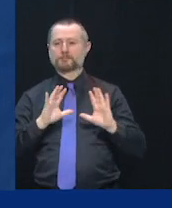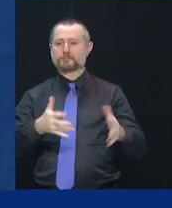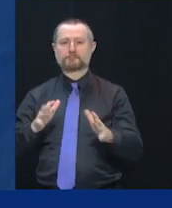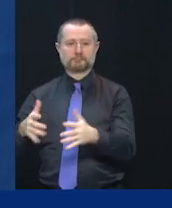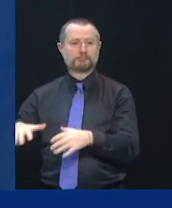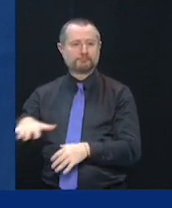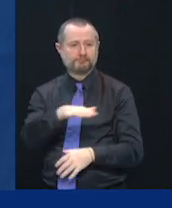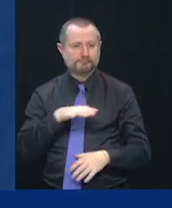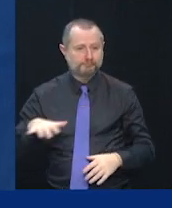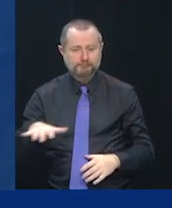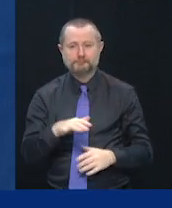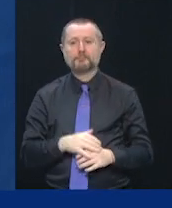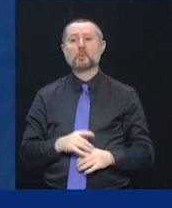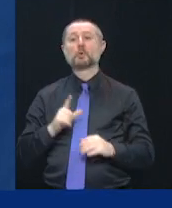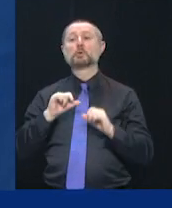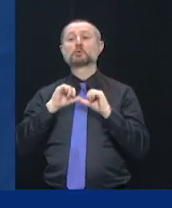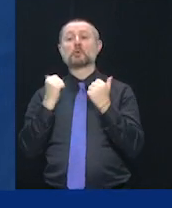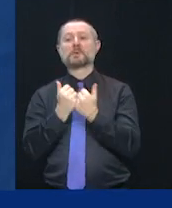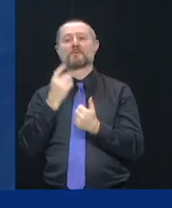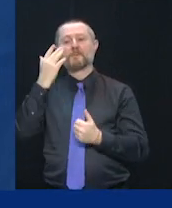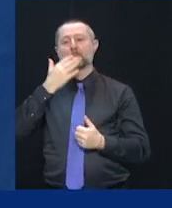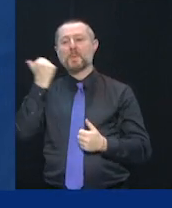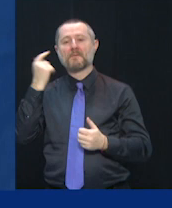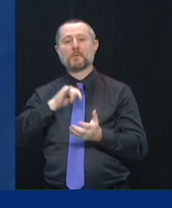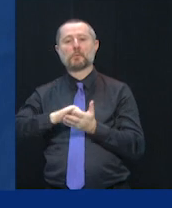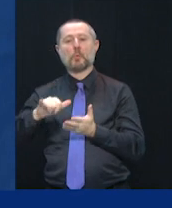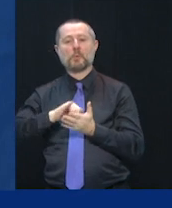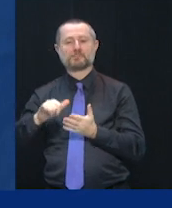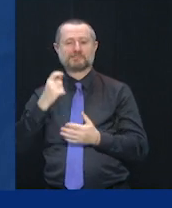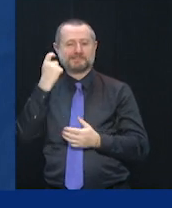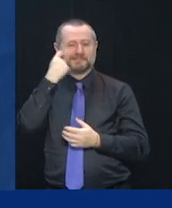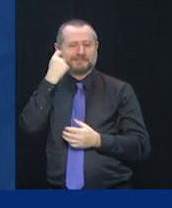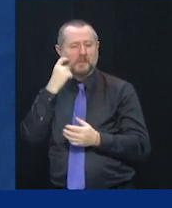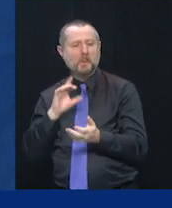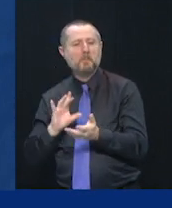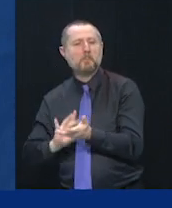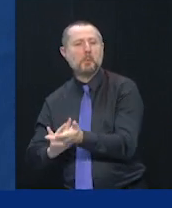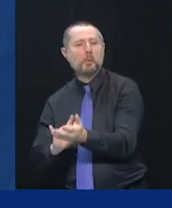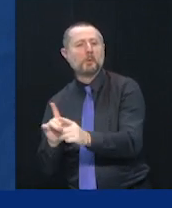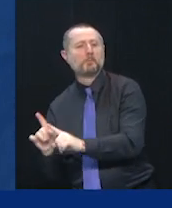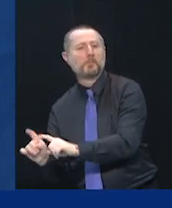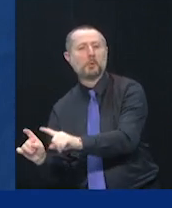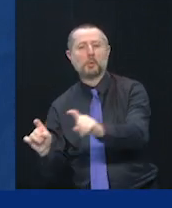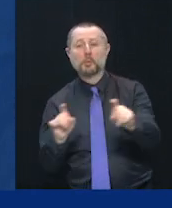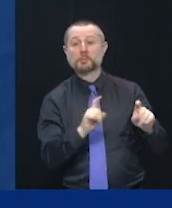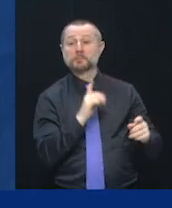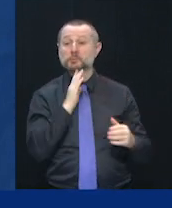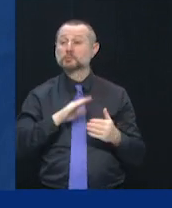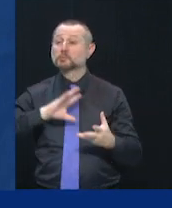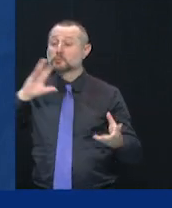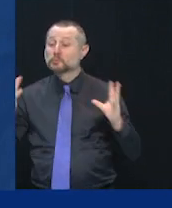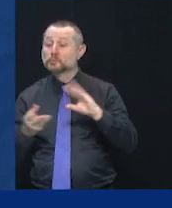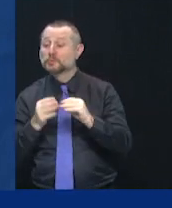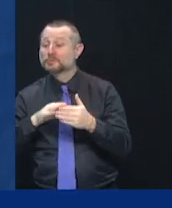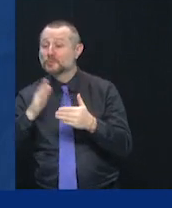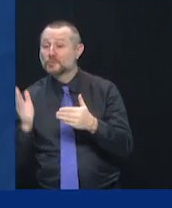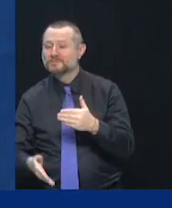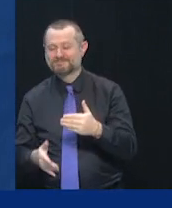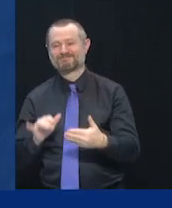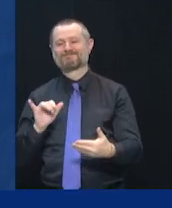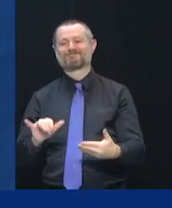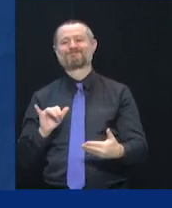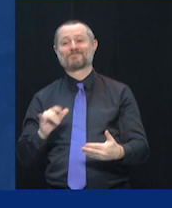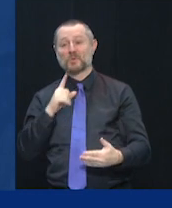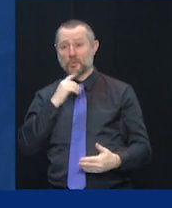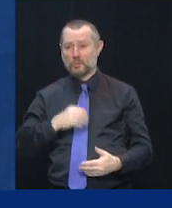Association for a Better New York did a poll, recent one, but it said, again, white population is more willing